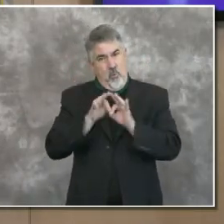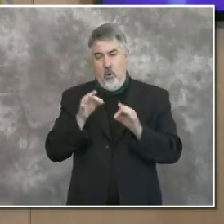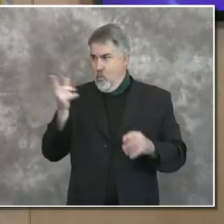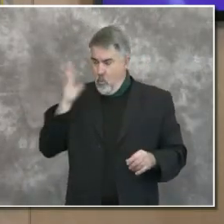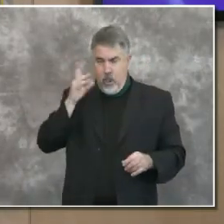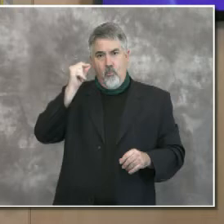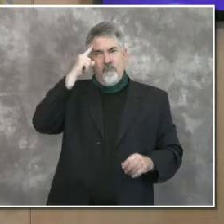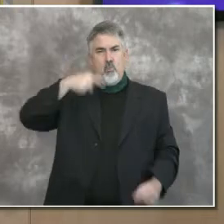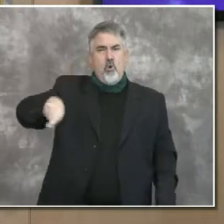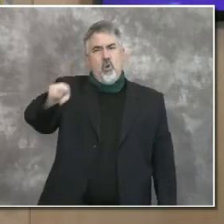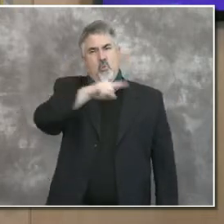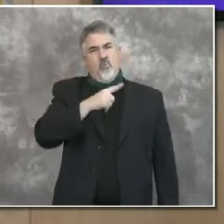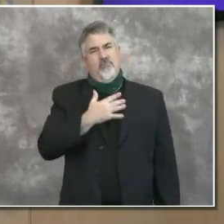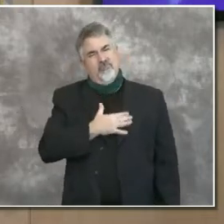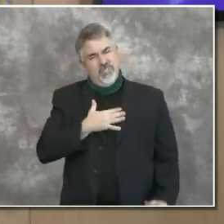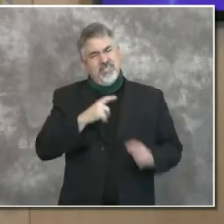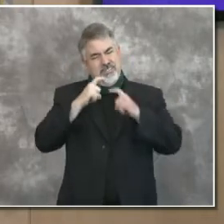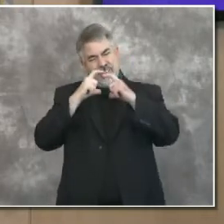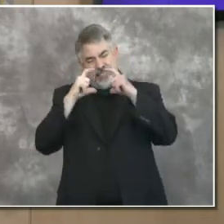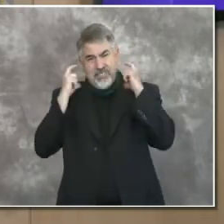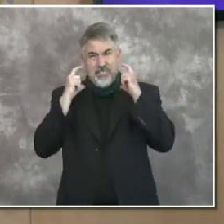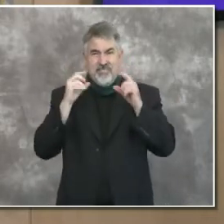Thank you.